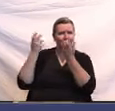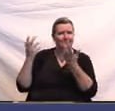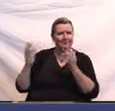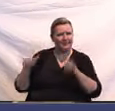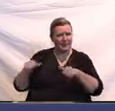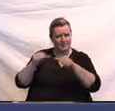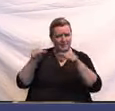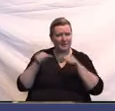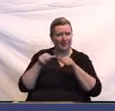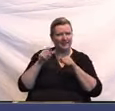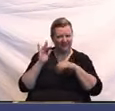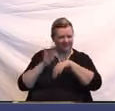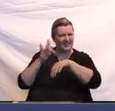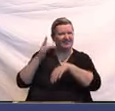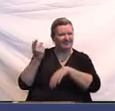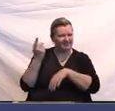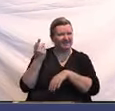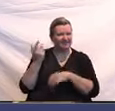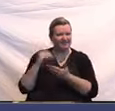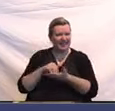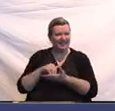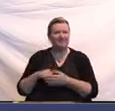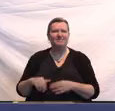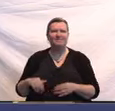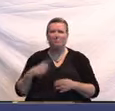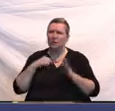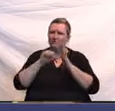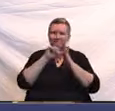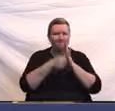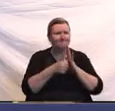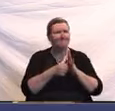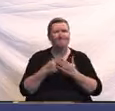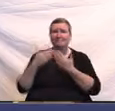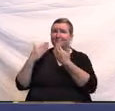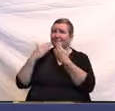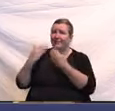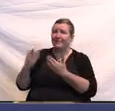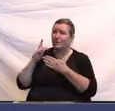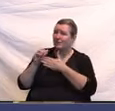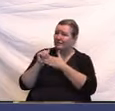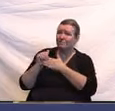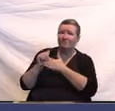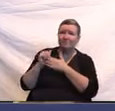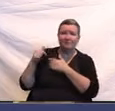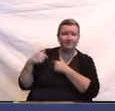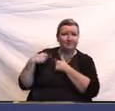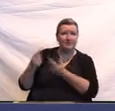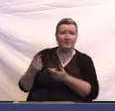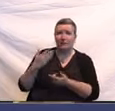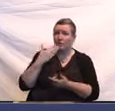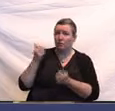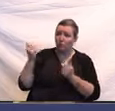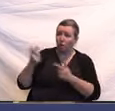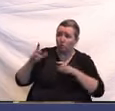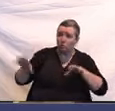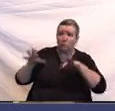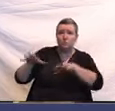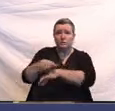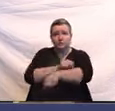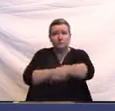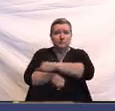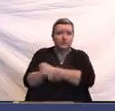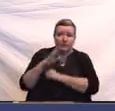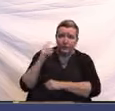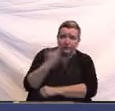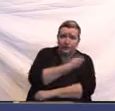And again, I just want to underscore thank you for your leadership and thank you for all. Get vaccinated and get boosted. There's just